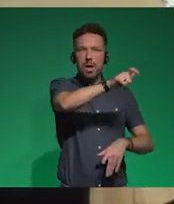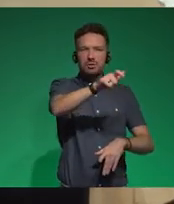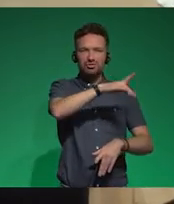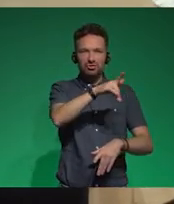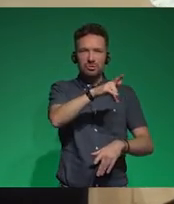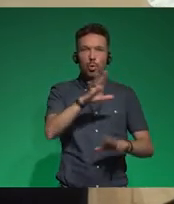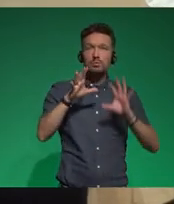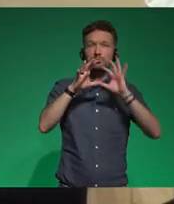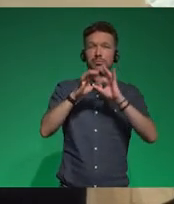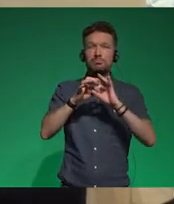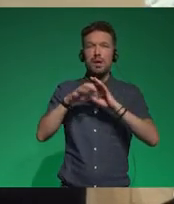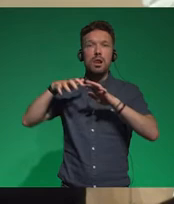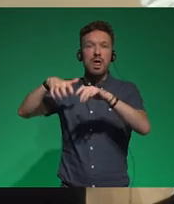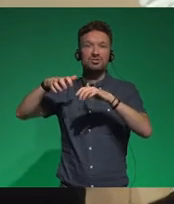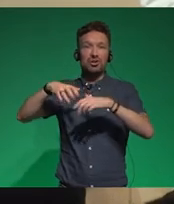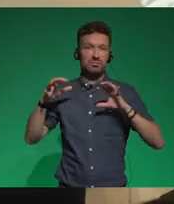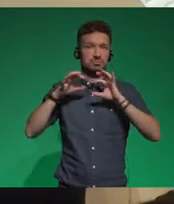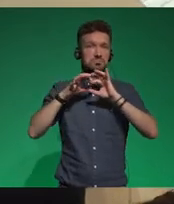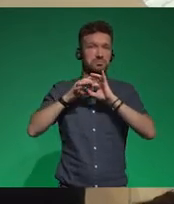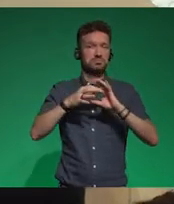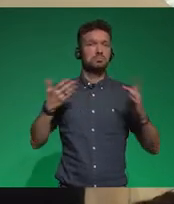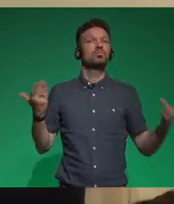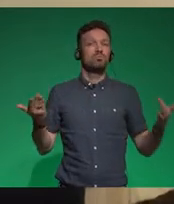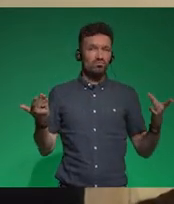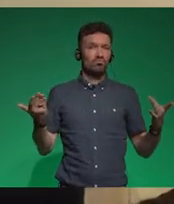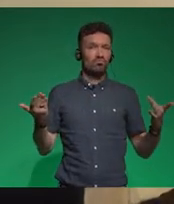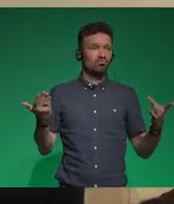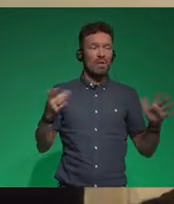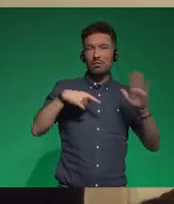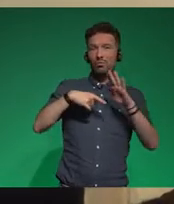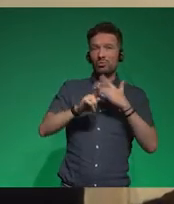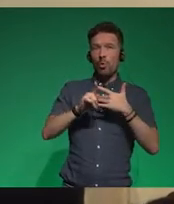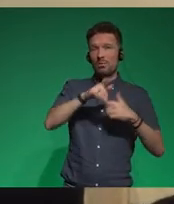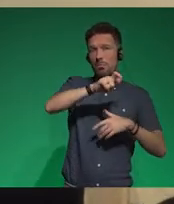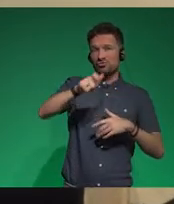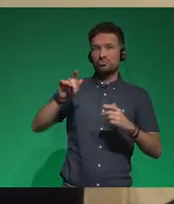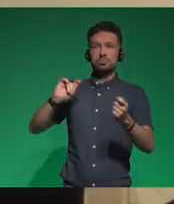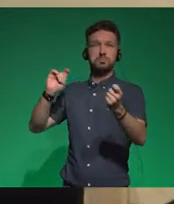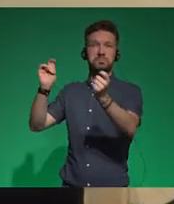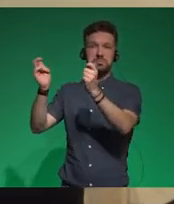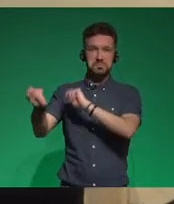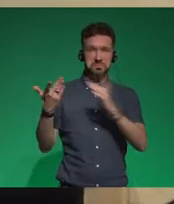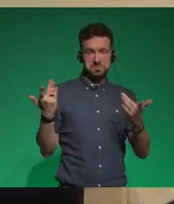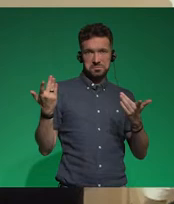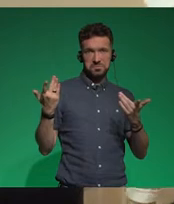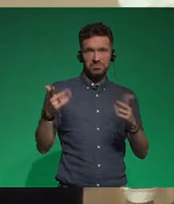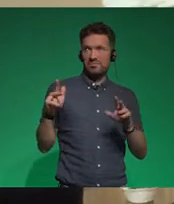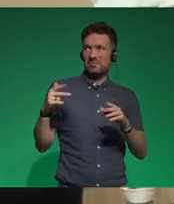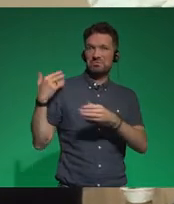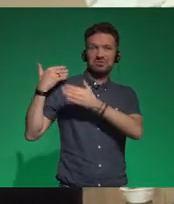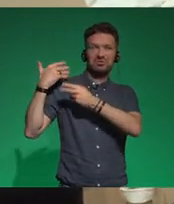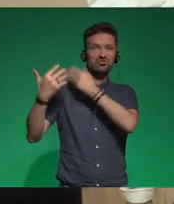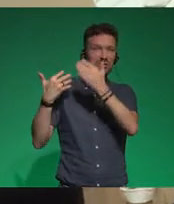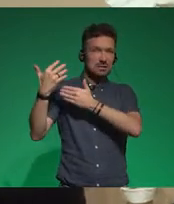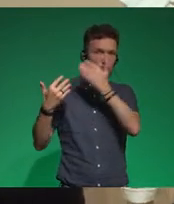the witness of the history. So please, let's go for the film, and then if there are any questions,